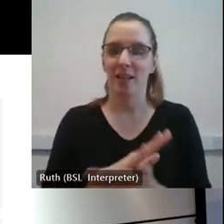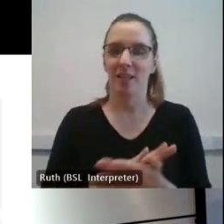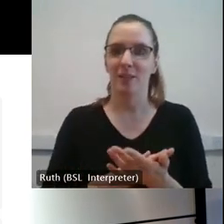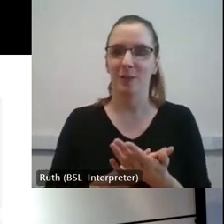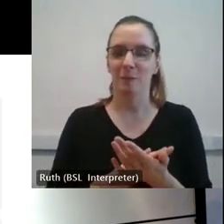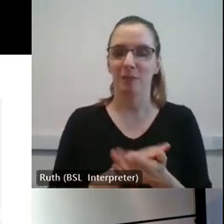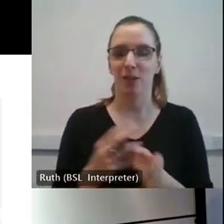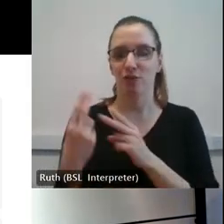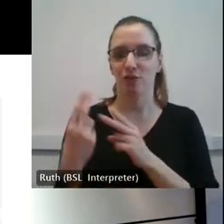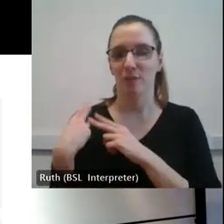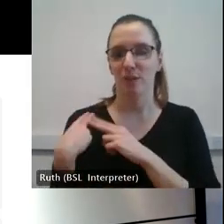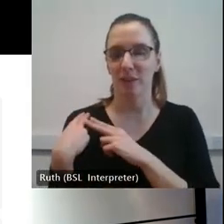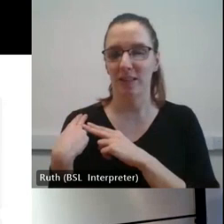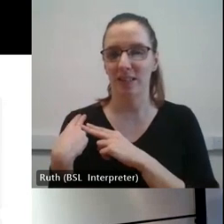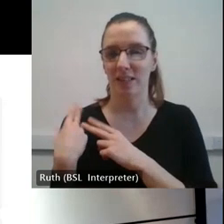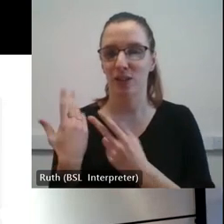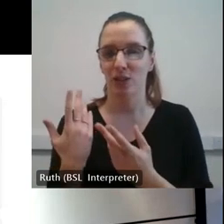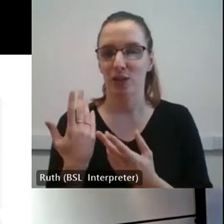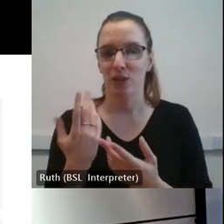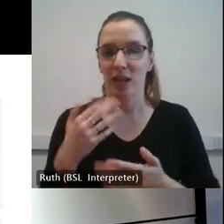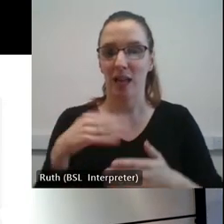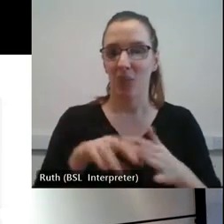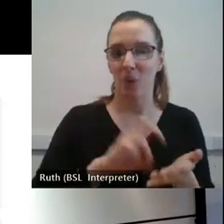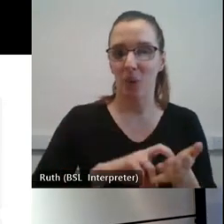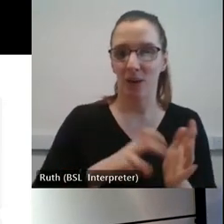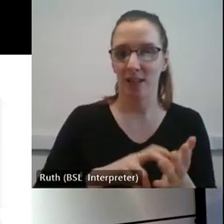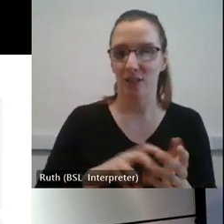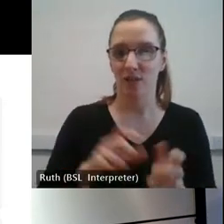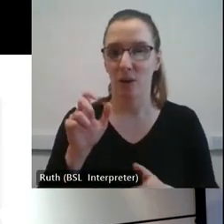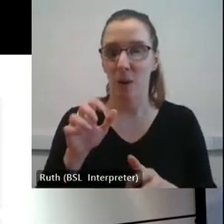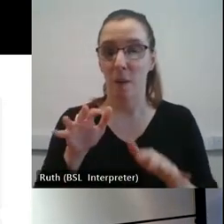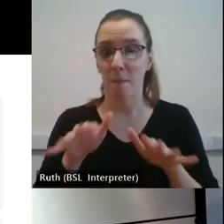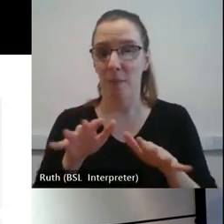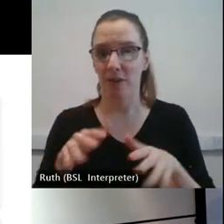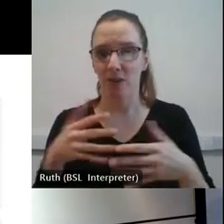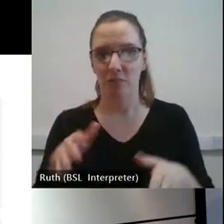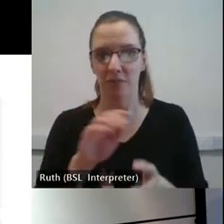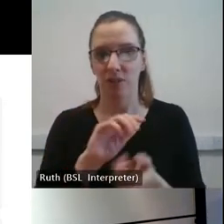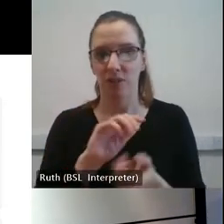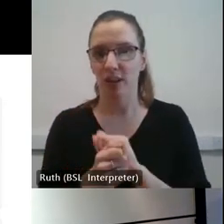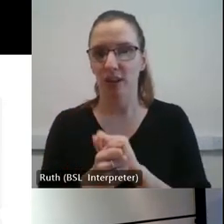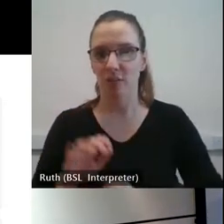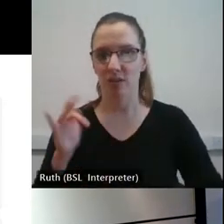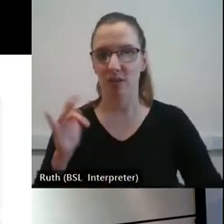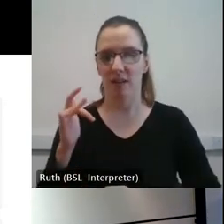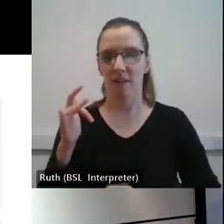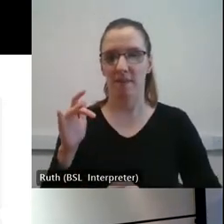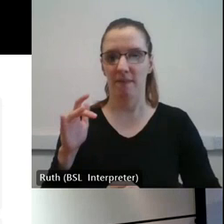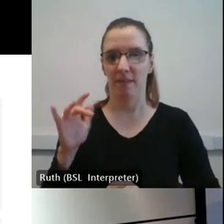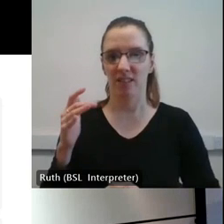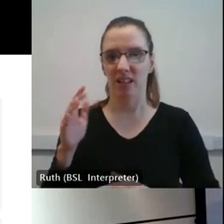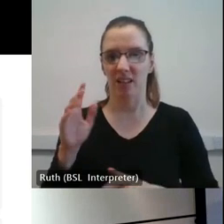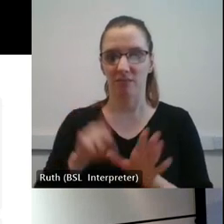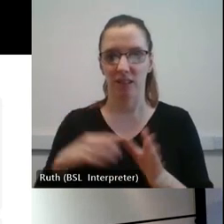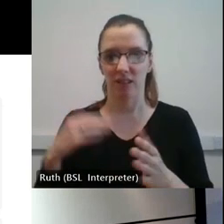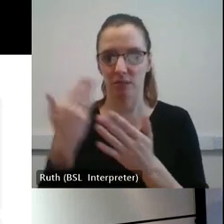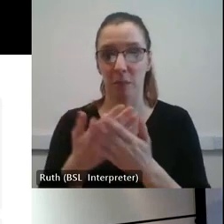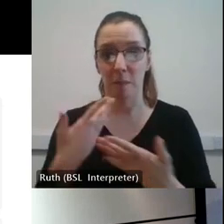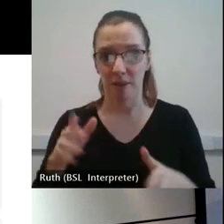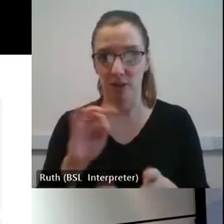if any organization knows that there's been change in the population in the last 10, 15 years, it's good to kind of reconfigure